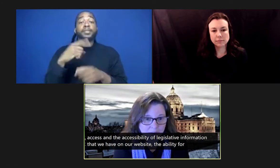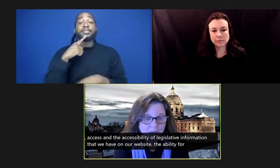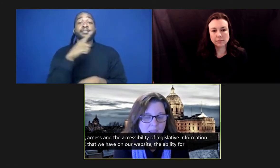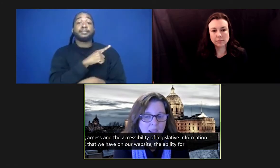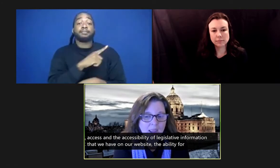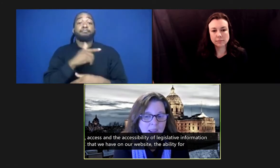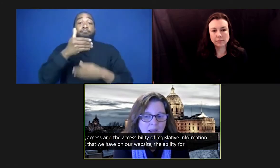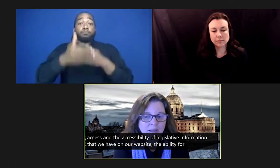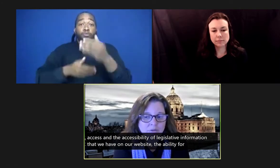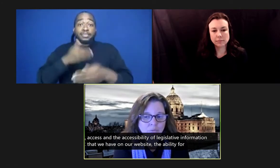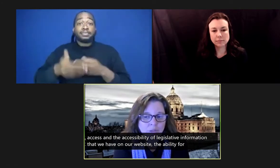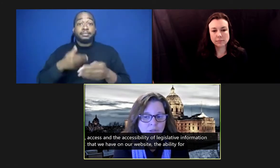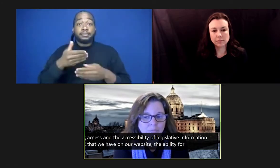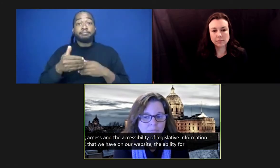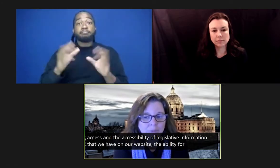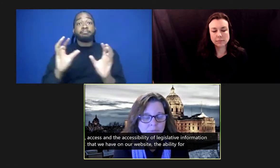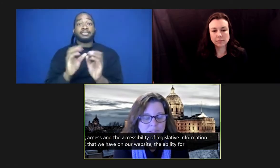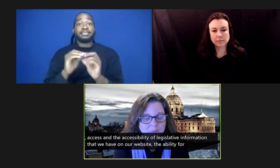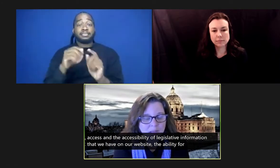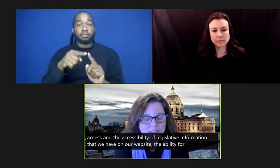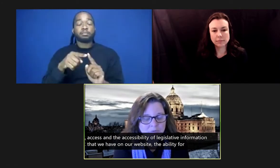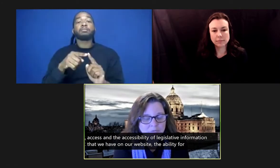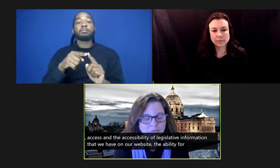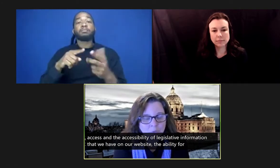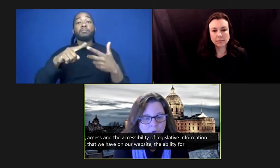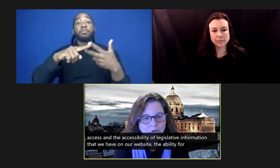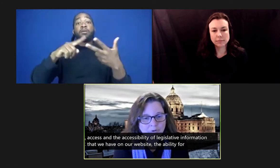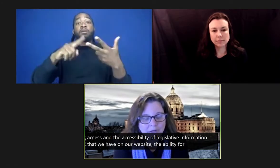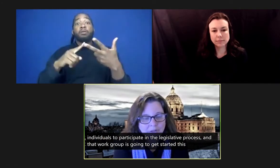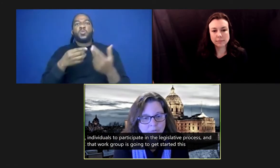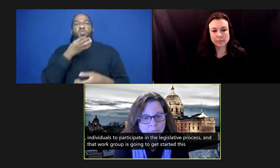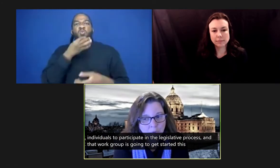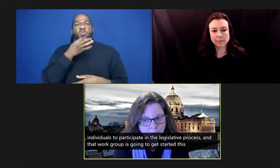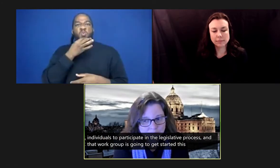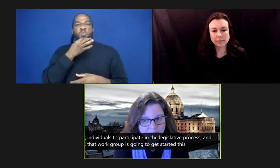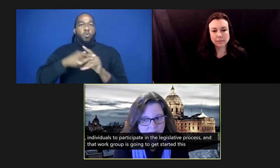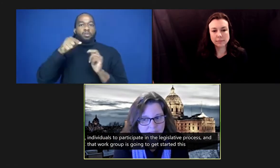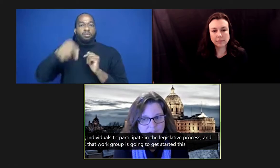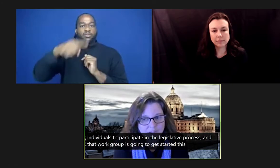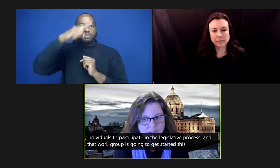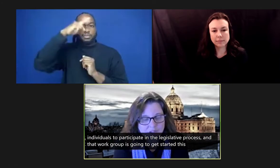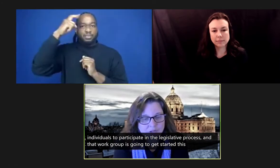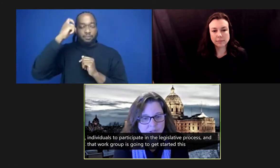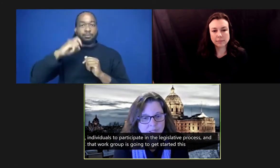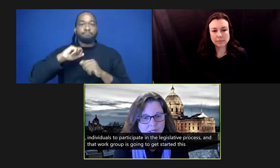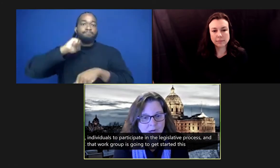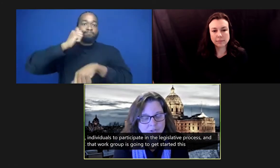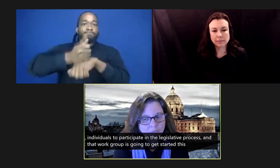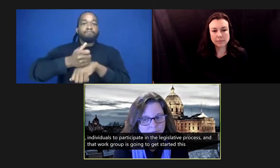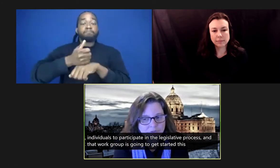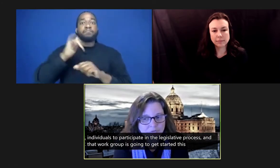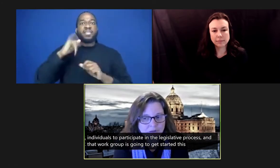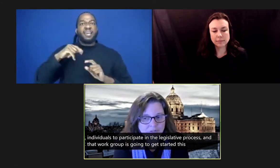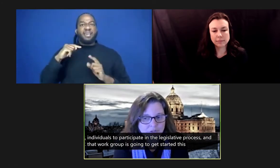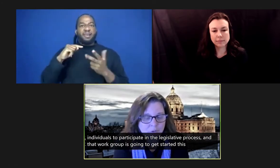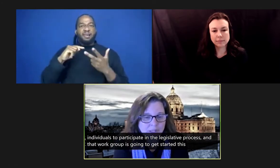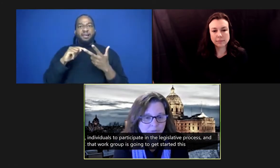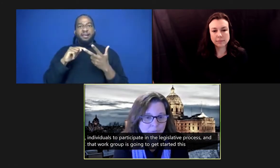summer and will be responsible for providing a report to the legislature in October